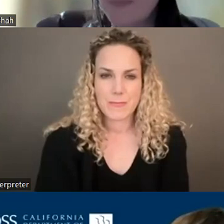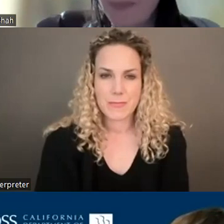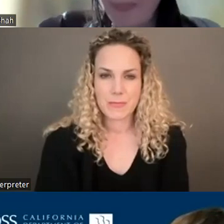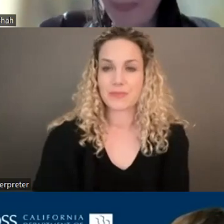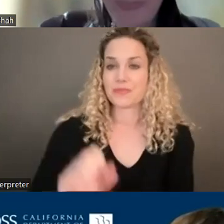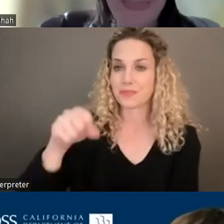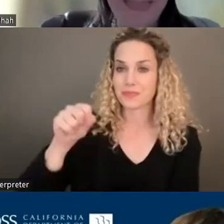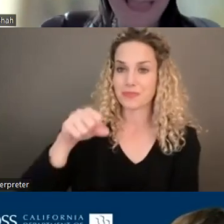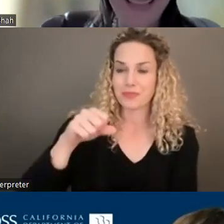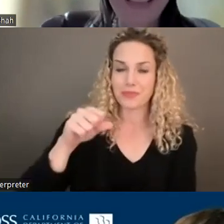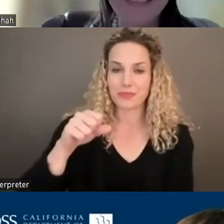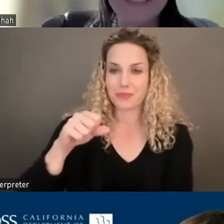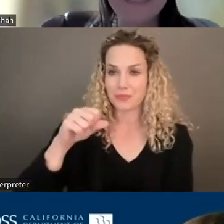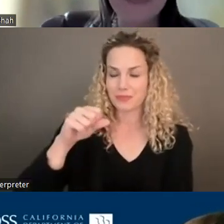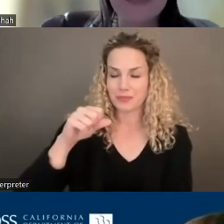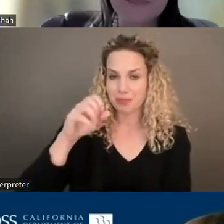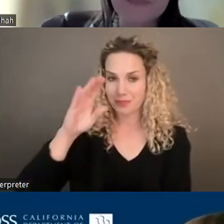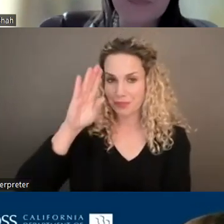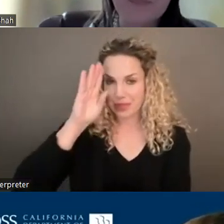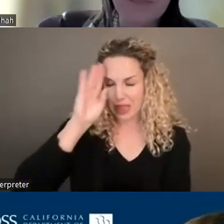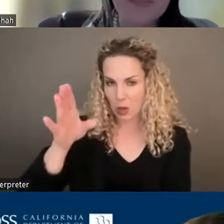Hello. Hi, I would like to know,